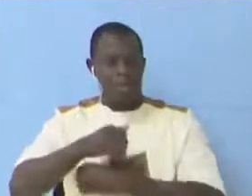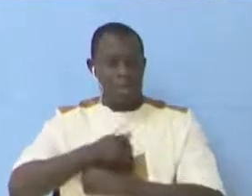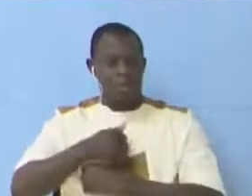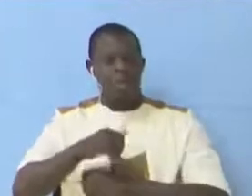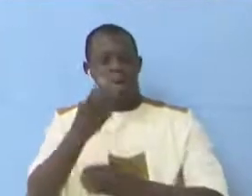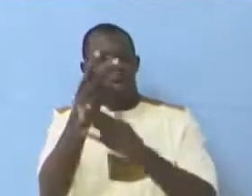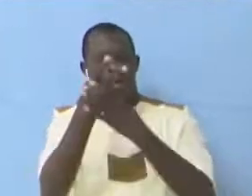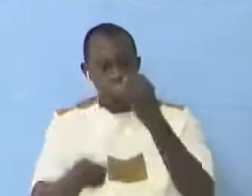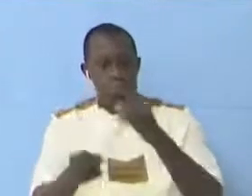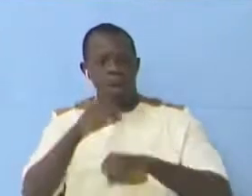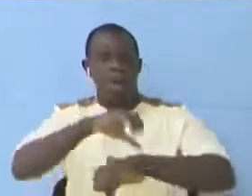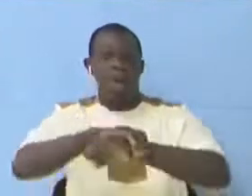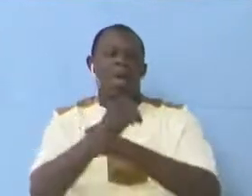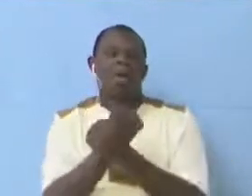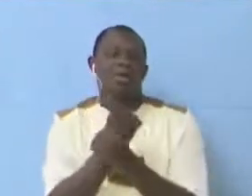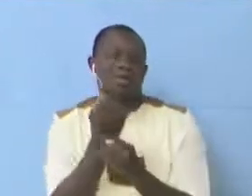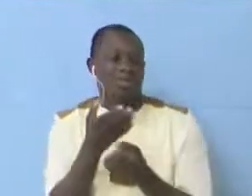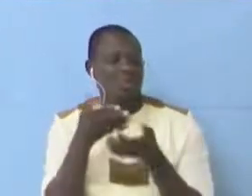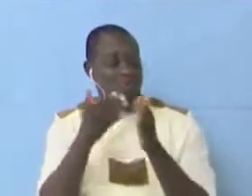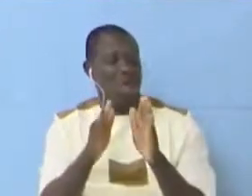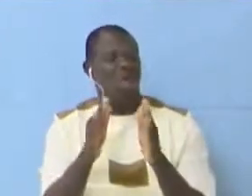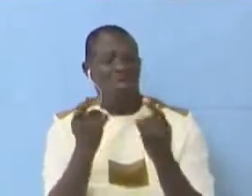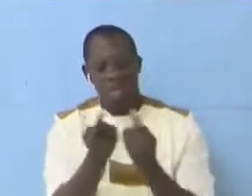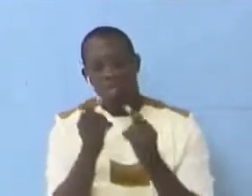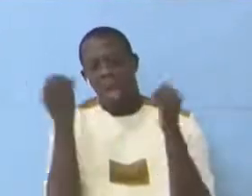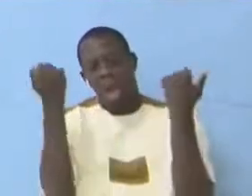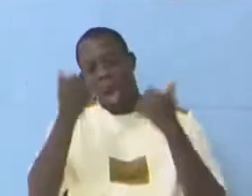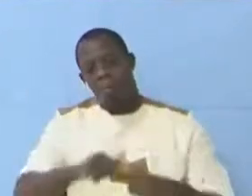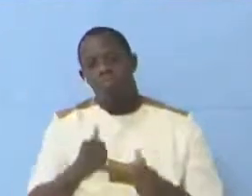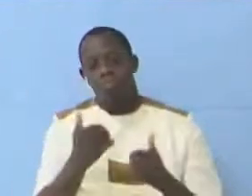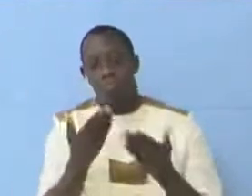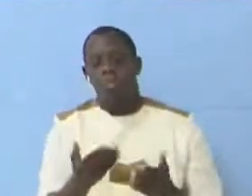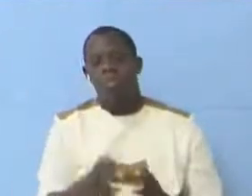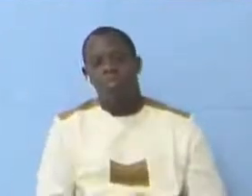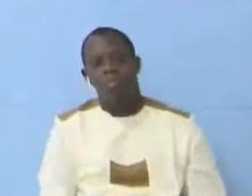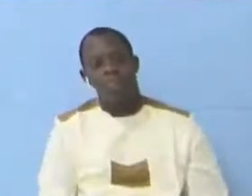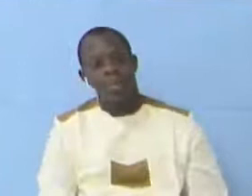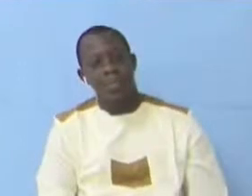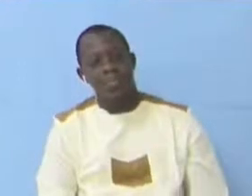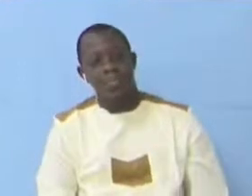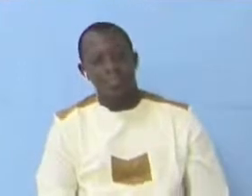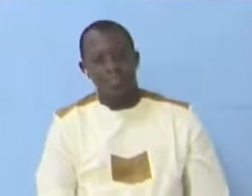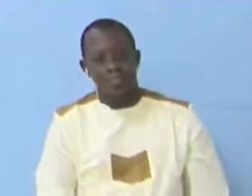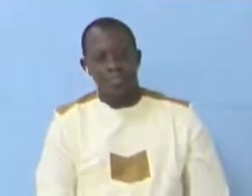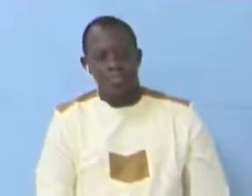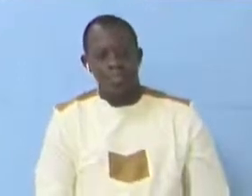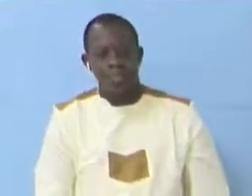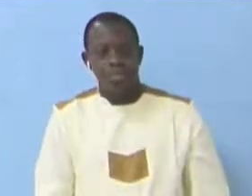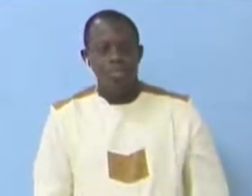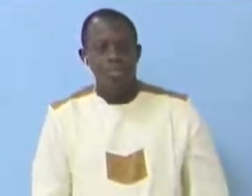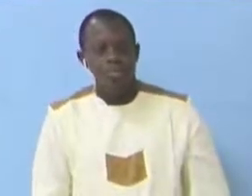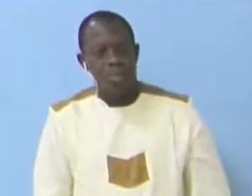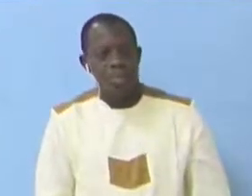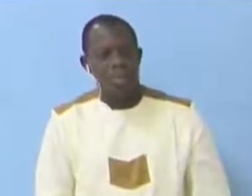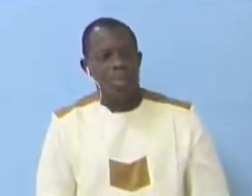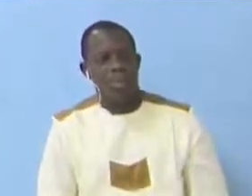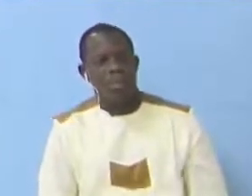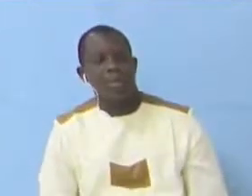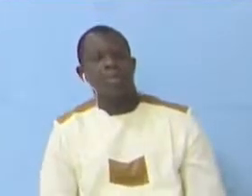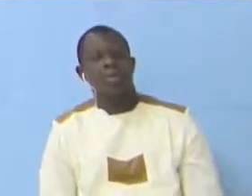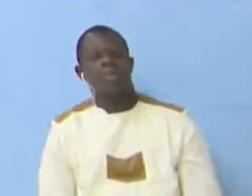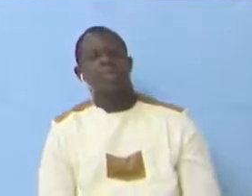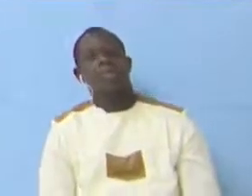that's the way it happens here. So you went to visit